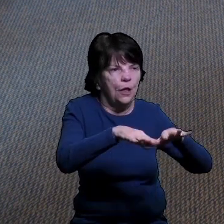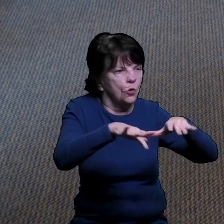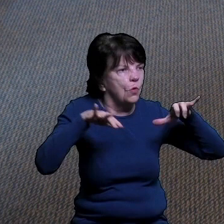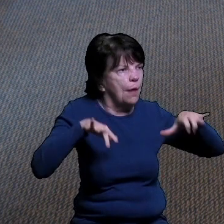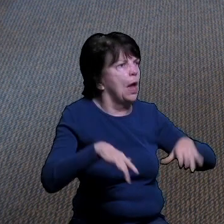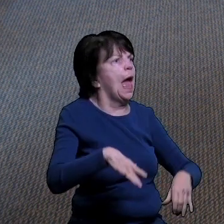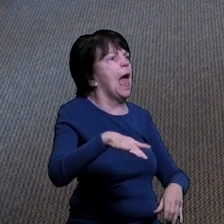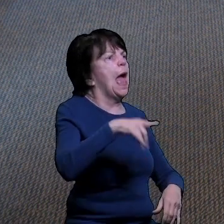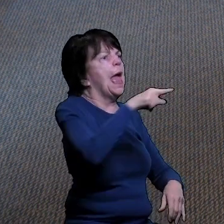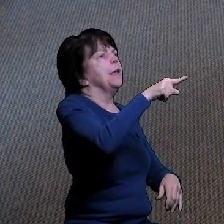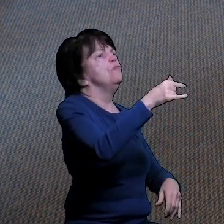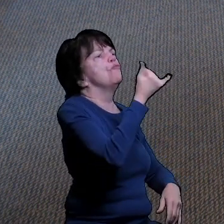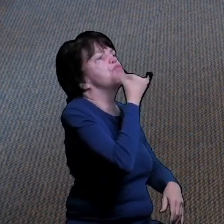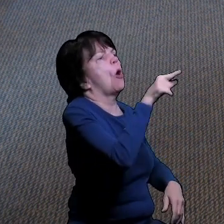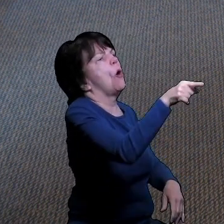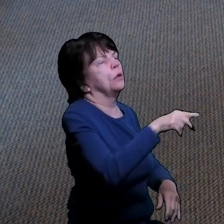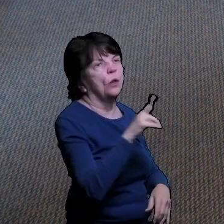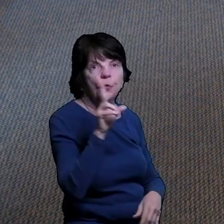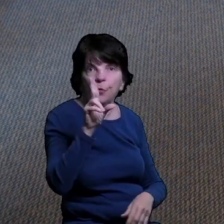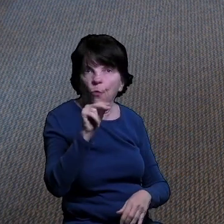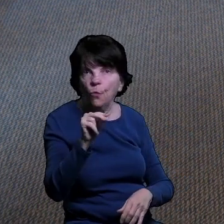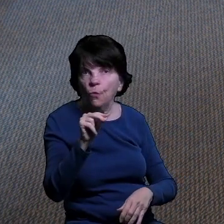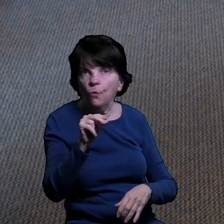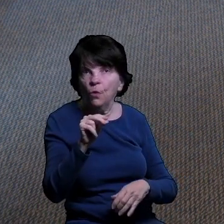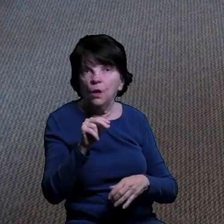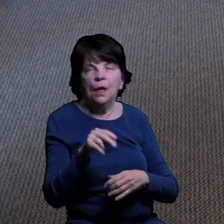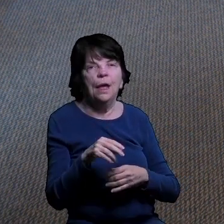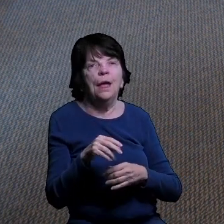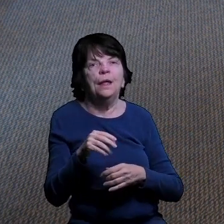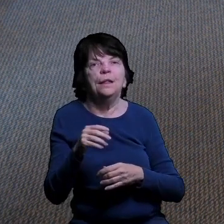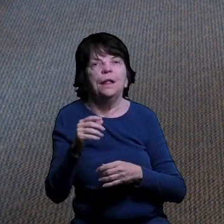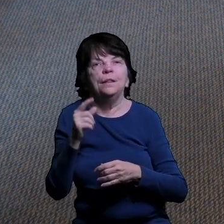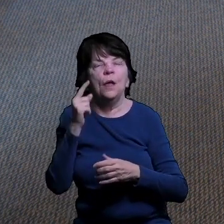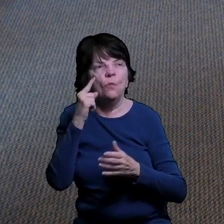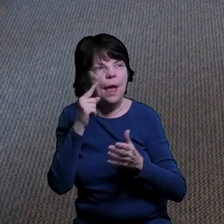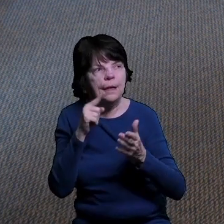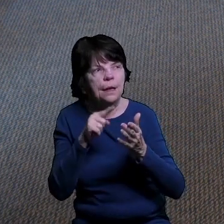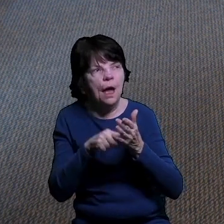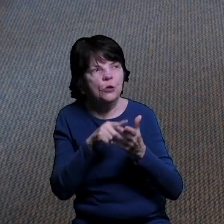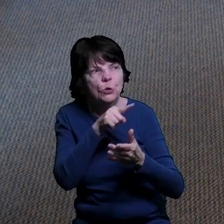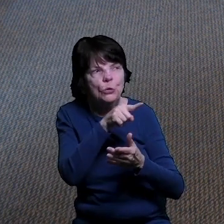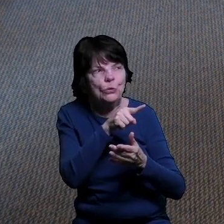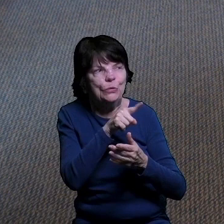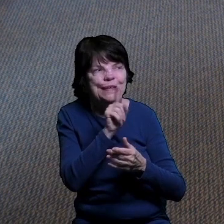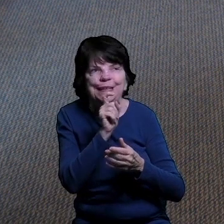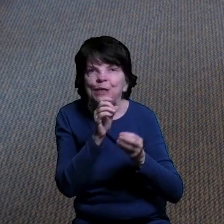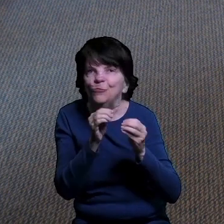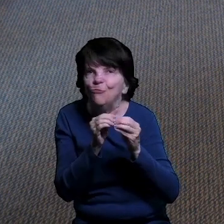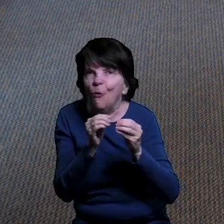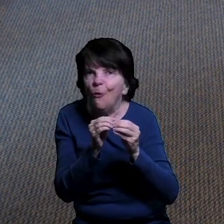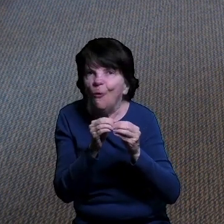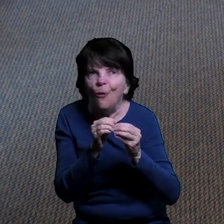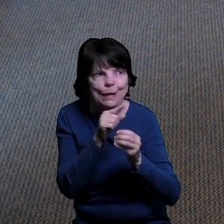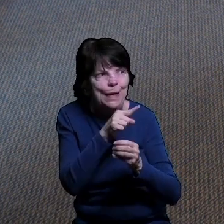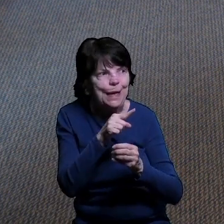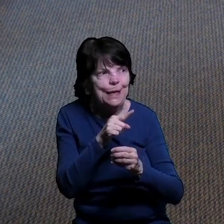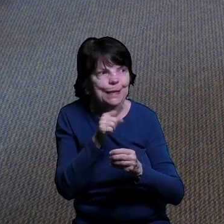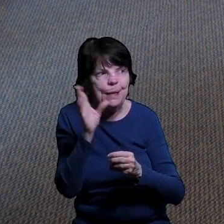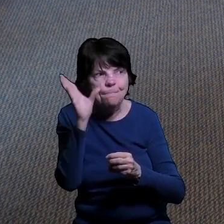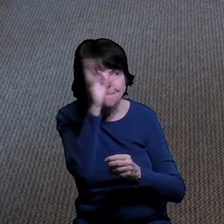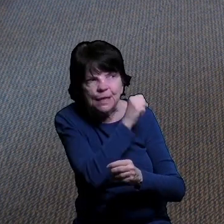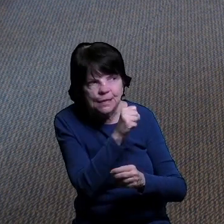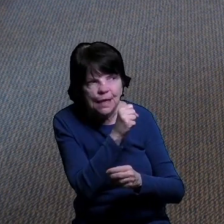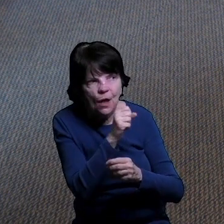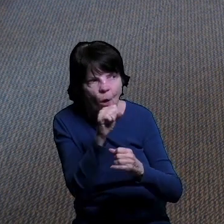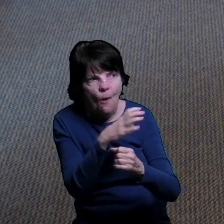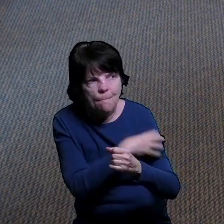gifted preacher and a follower of Jesus. And he was missing the critical part of the gospel, the power of the Holy Spirit in a believer's life. And